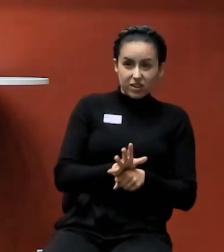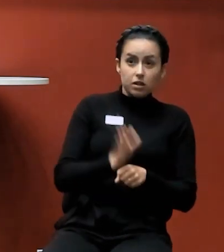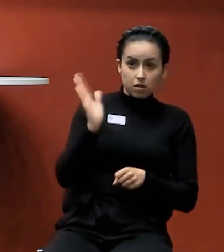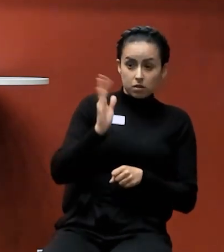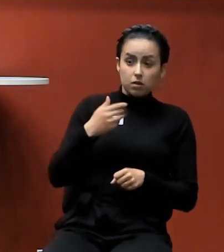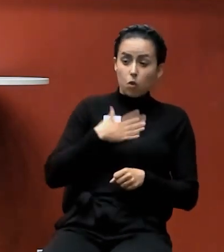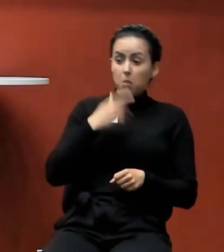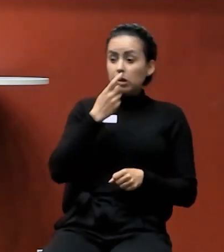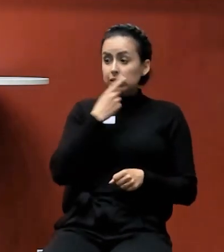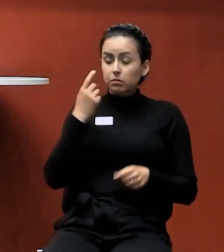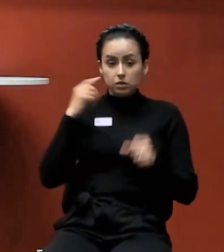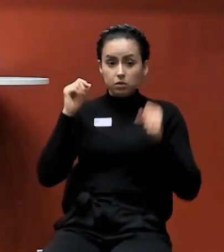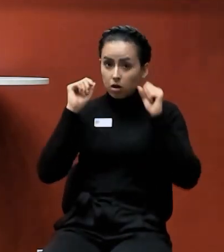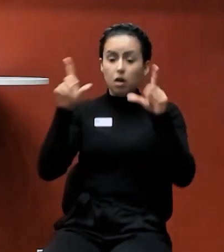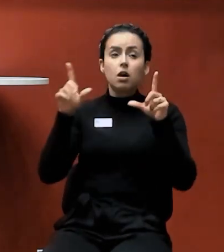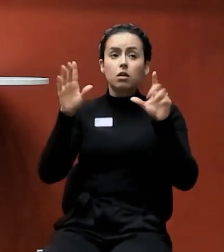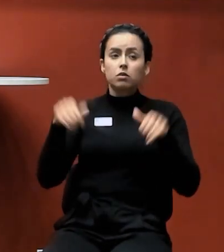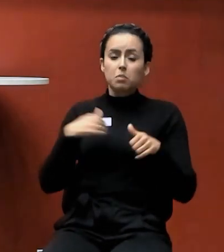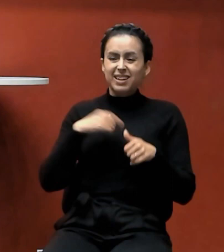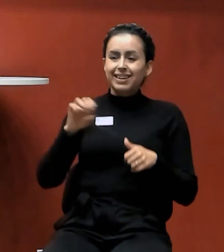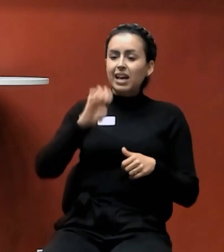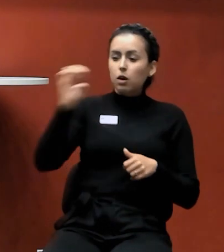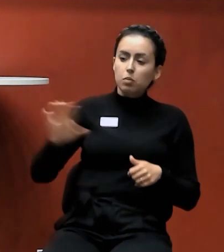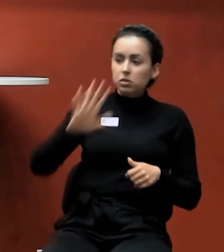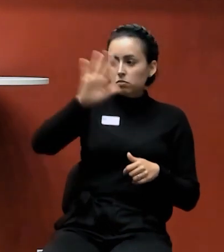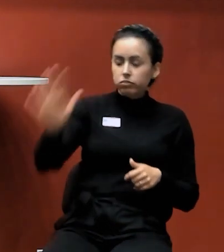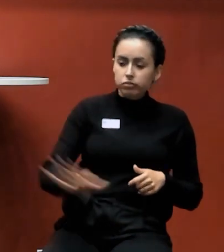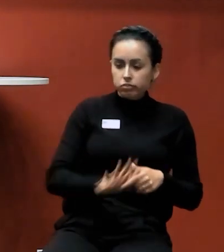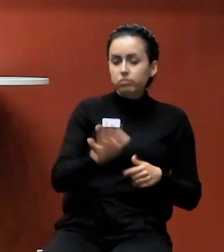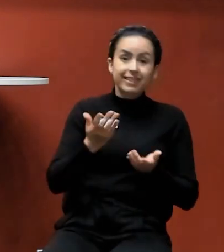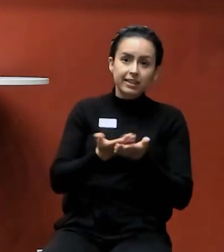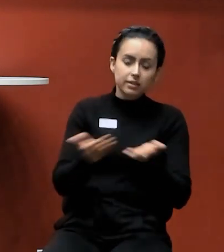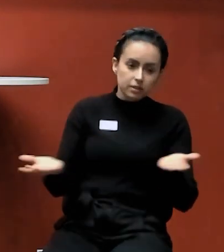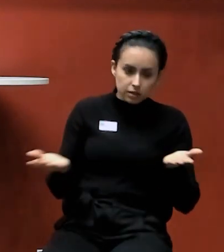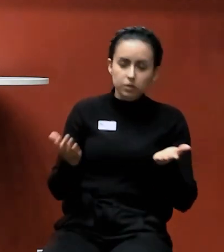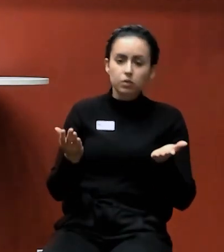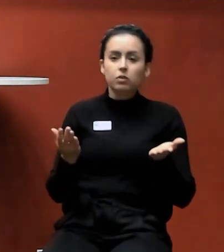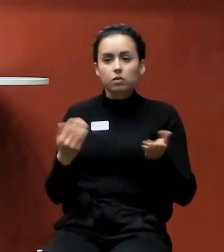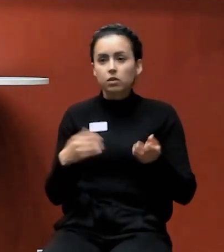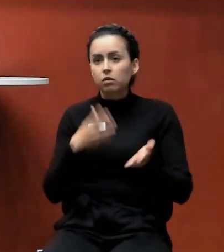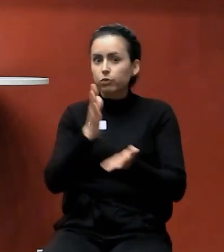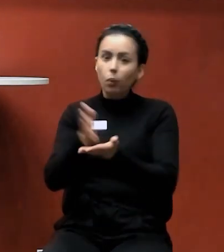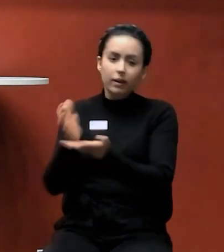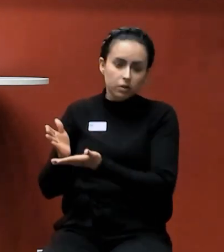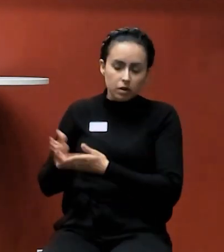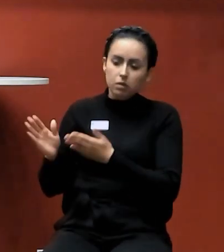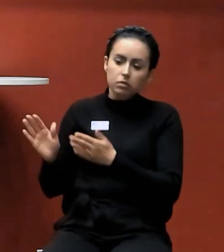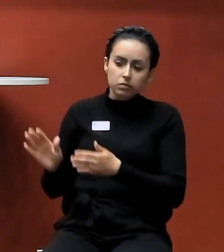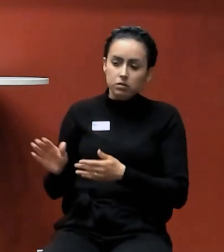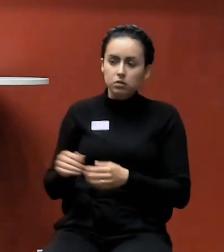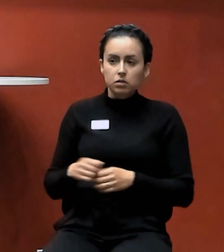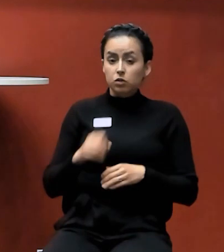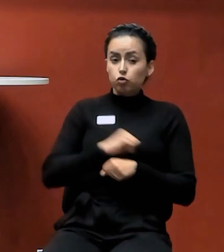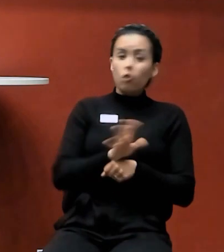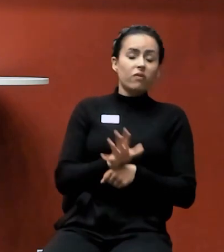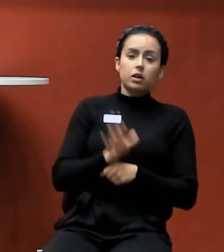open. You know, I traveled out in Europe and to perform, to do my speech, talkings, and during COVID, I was not